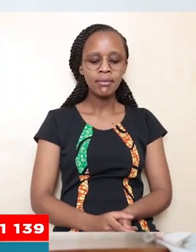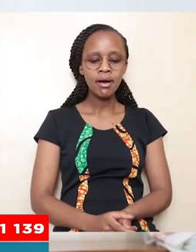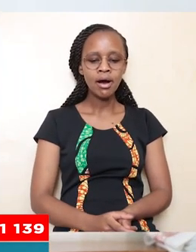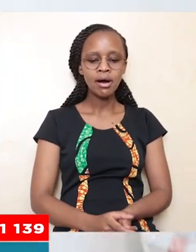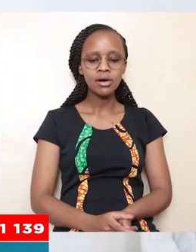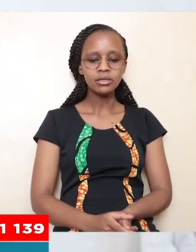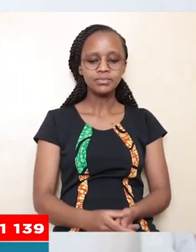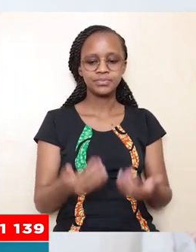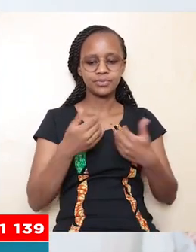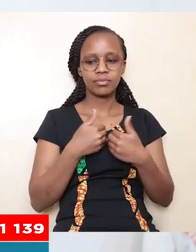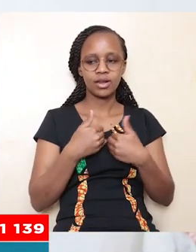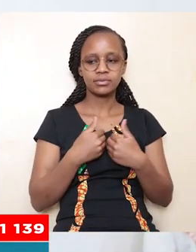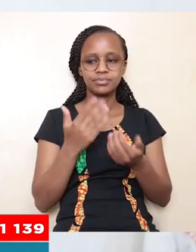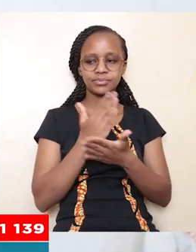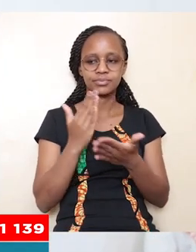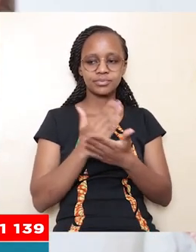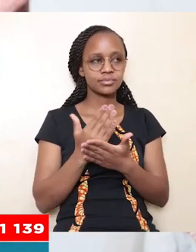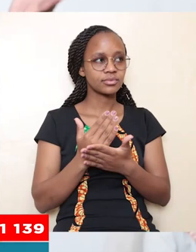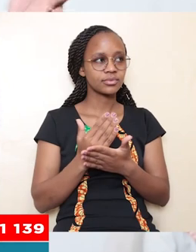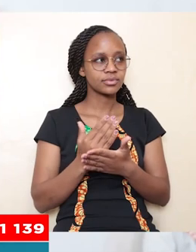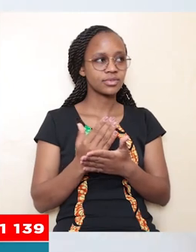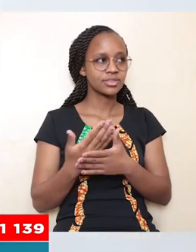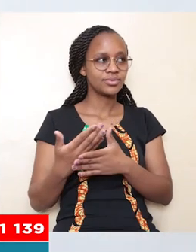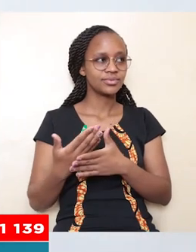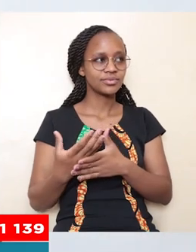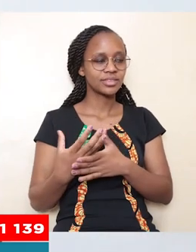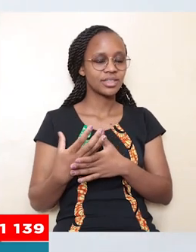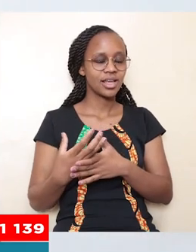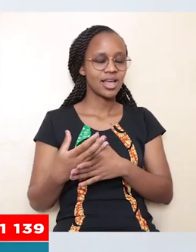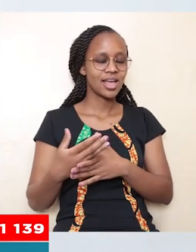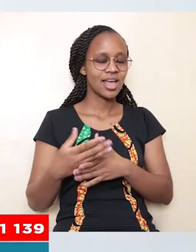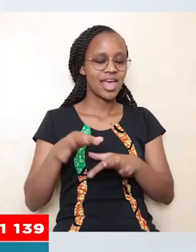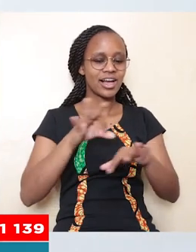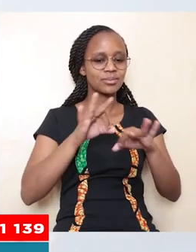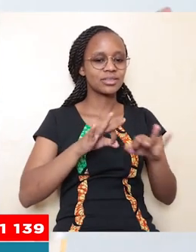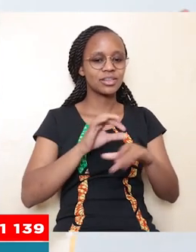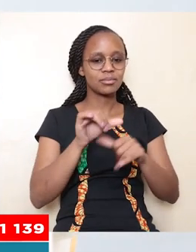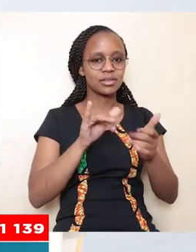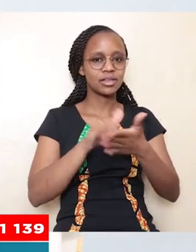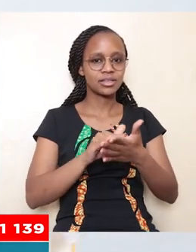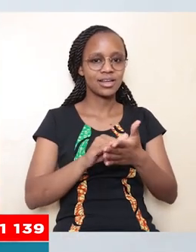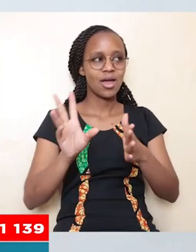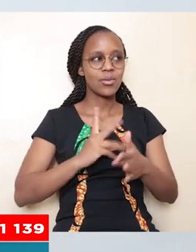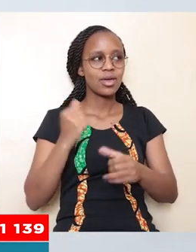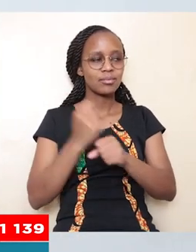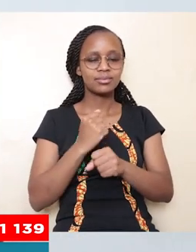Of course, there is some cultural explanation to that. Eh? And we may not be able to be